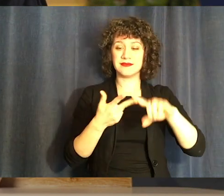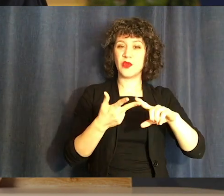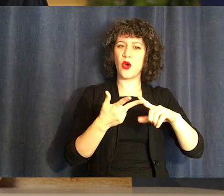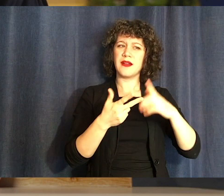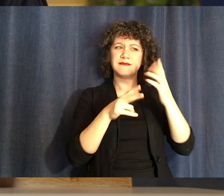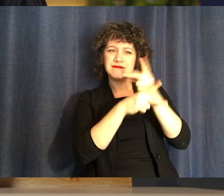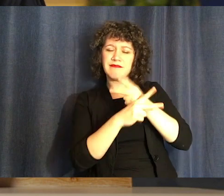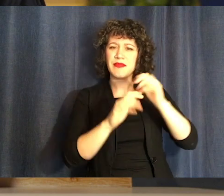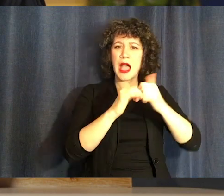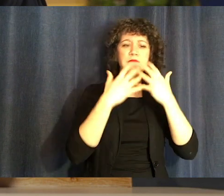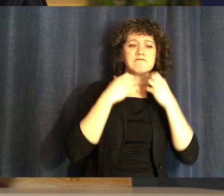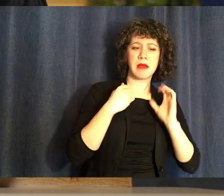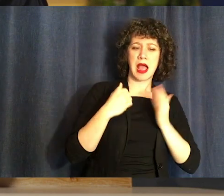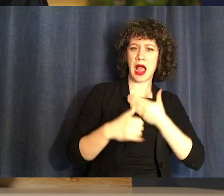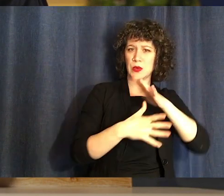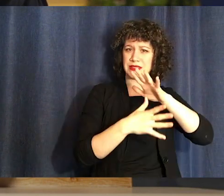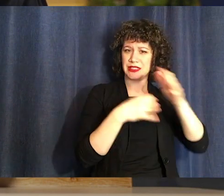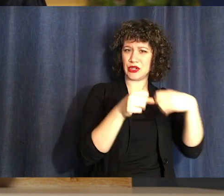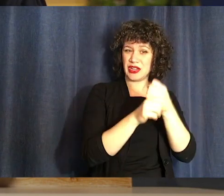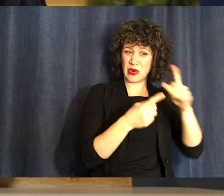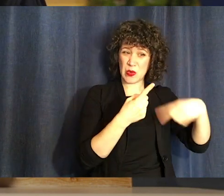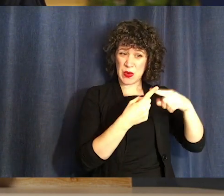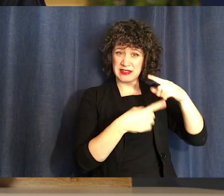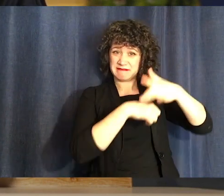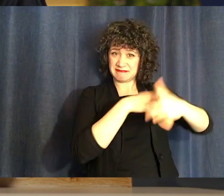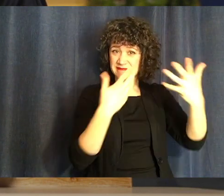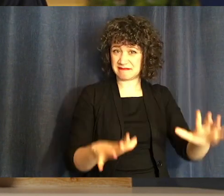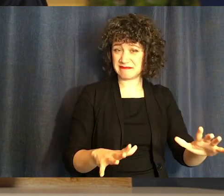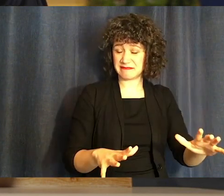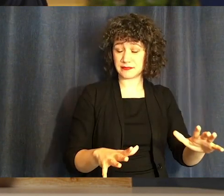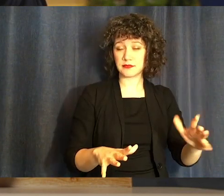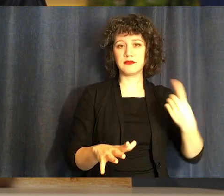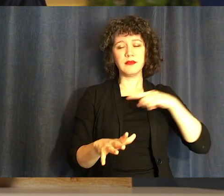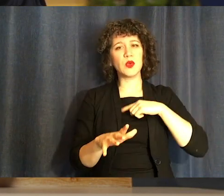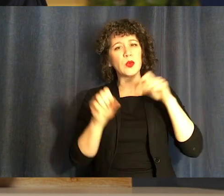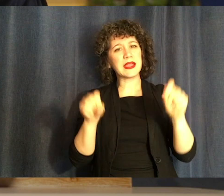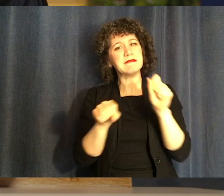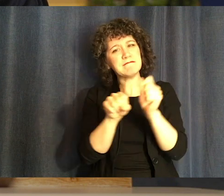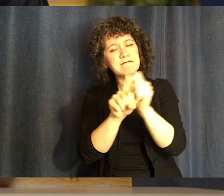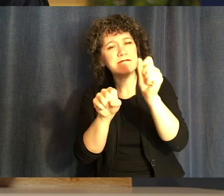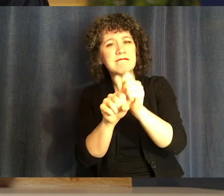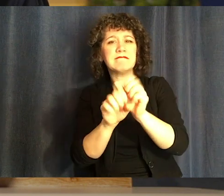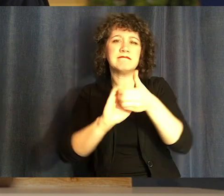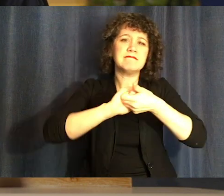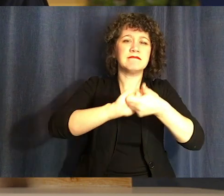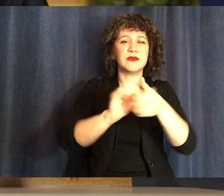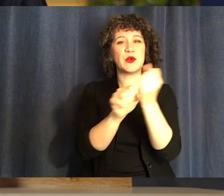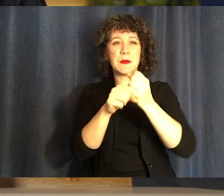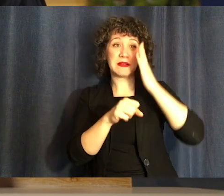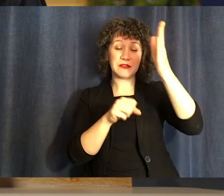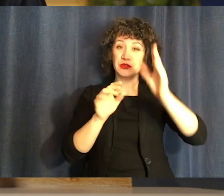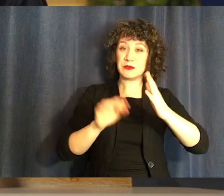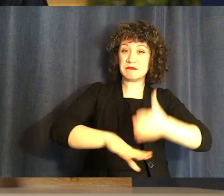short. We have learned how important it is to work together to make the future brighter for everyone. I would